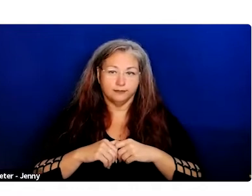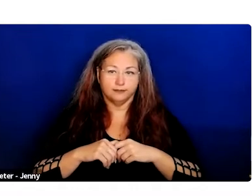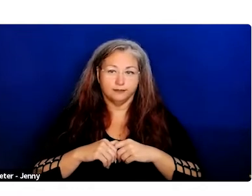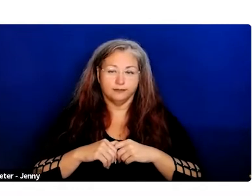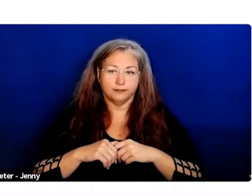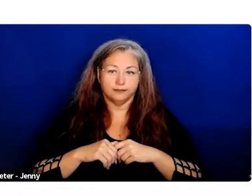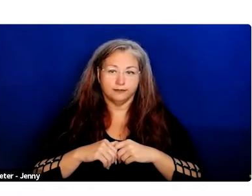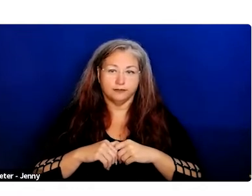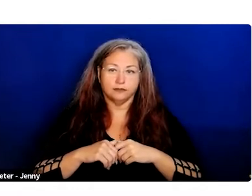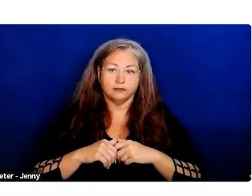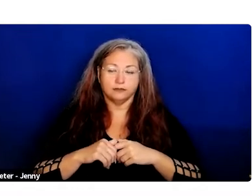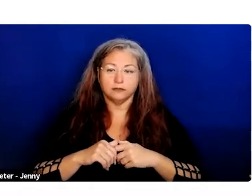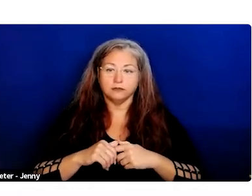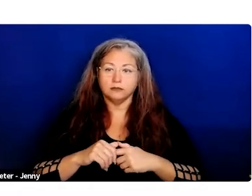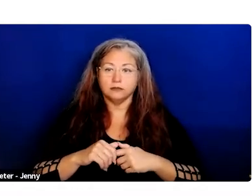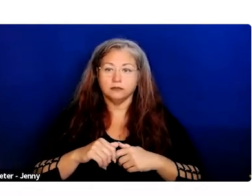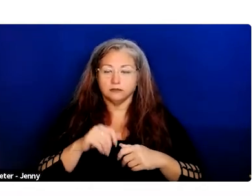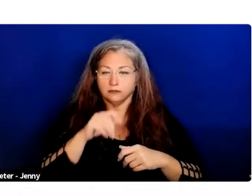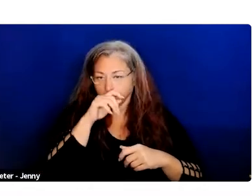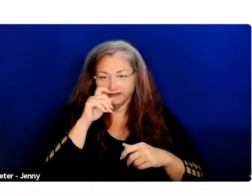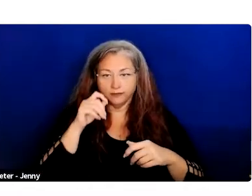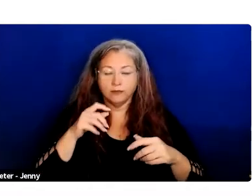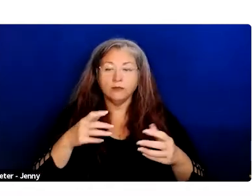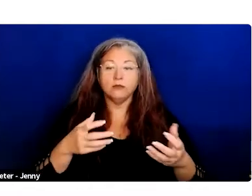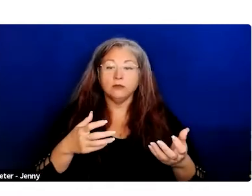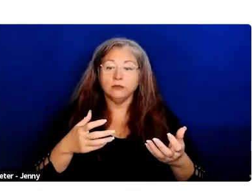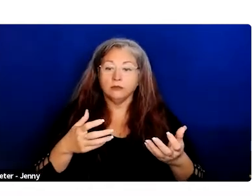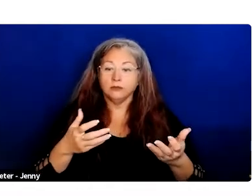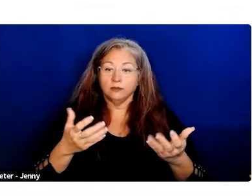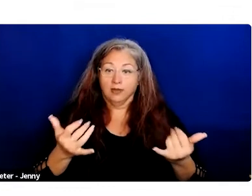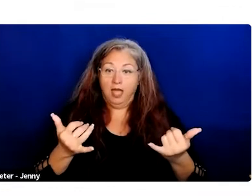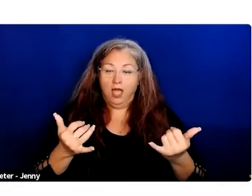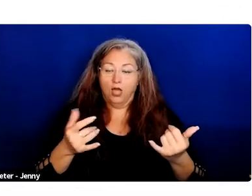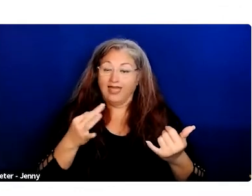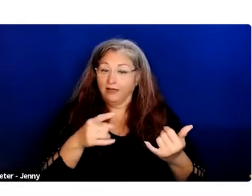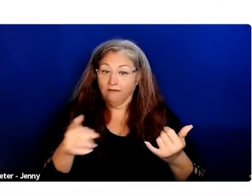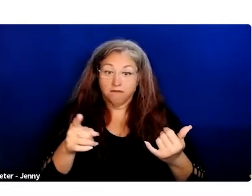Okay, so I want us,